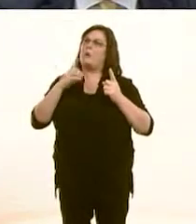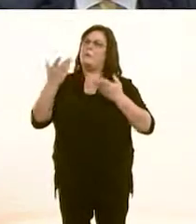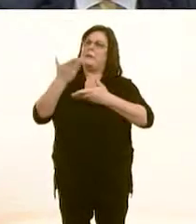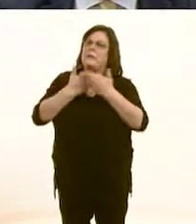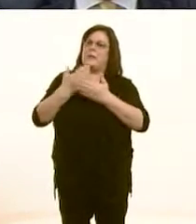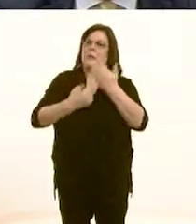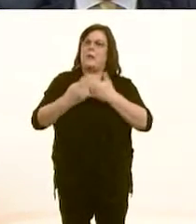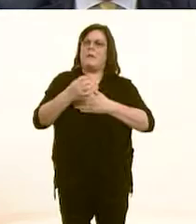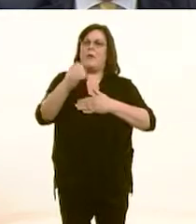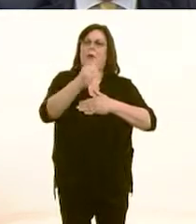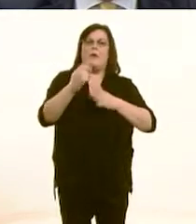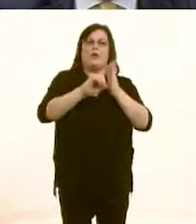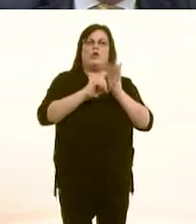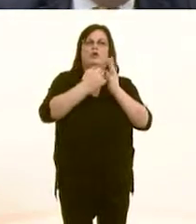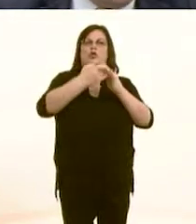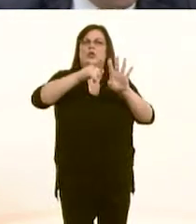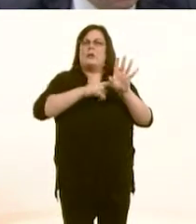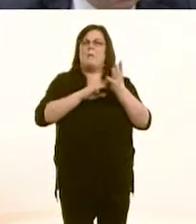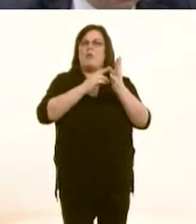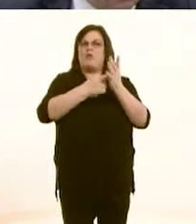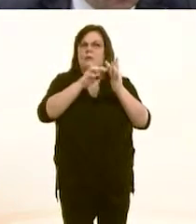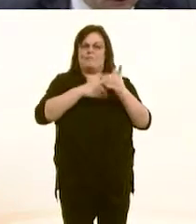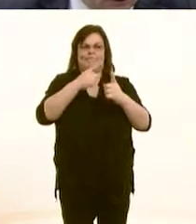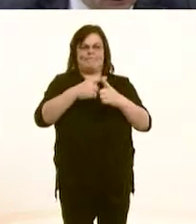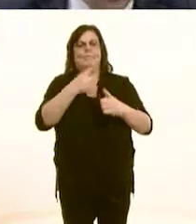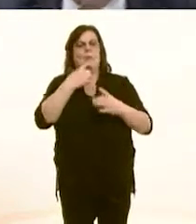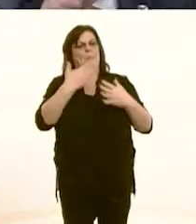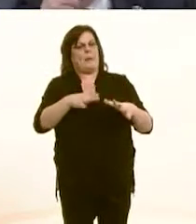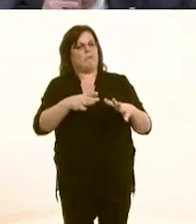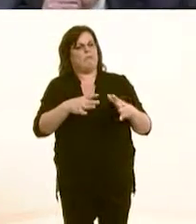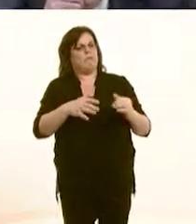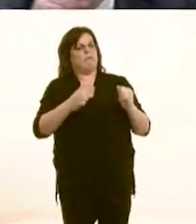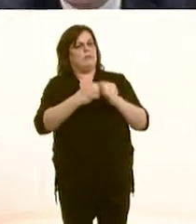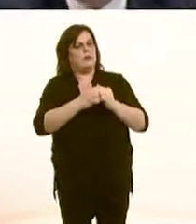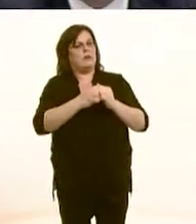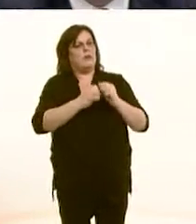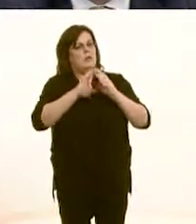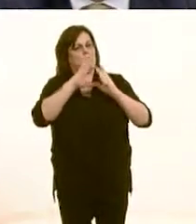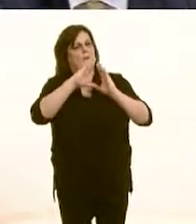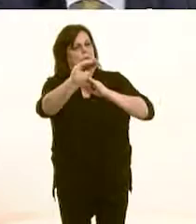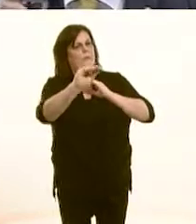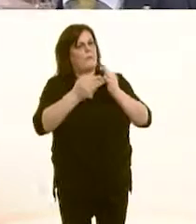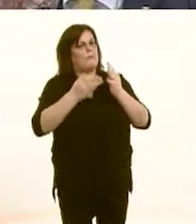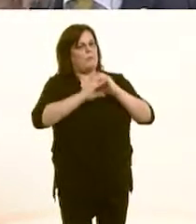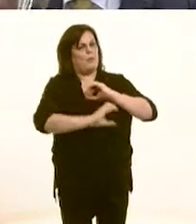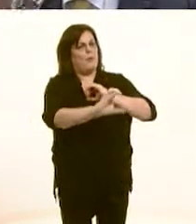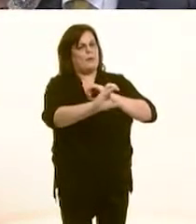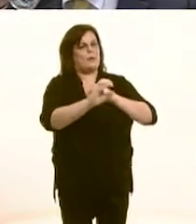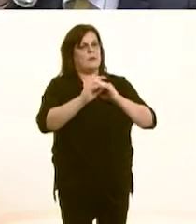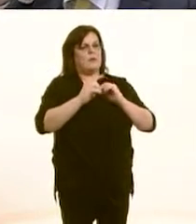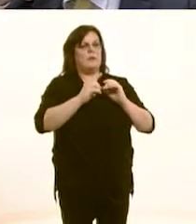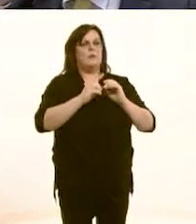the village of Jersey Marine? They were promised fast broadband by March 2015. They were then promised again by